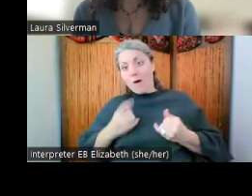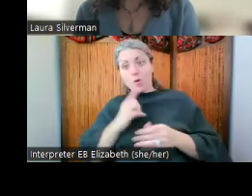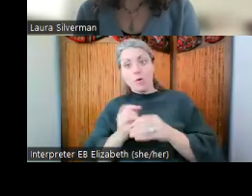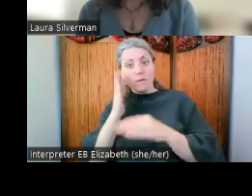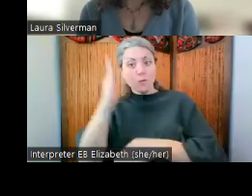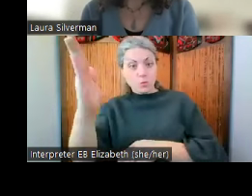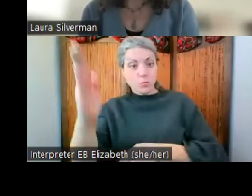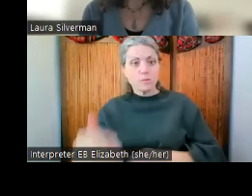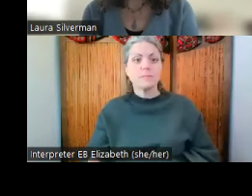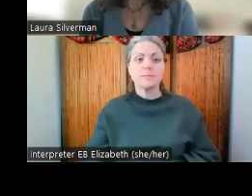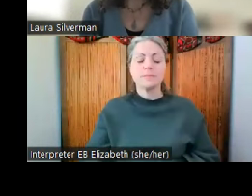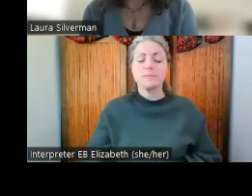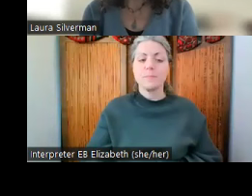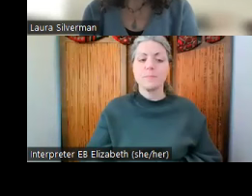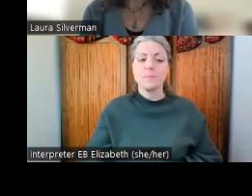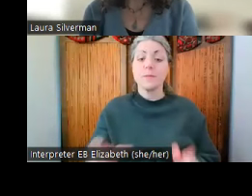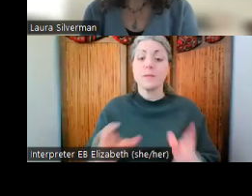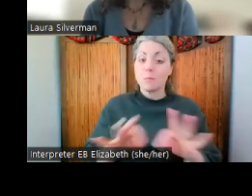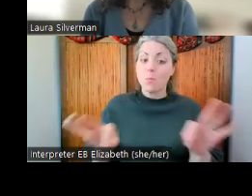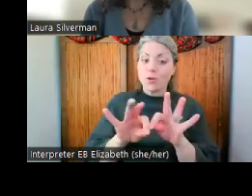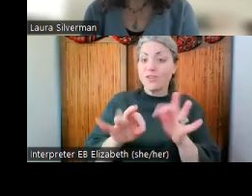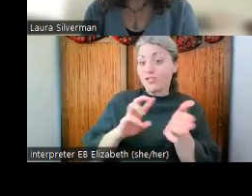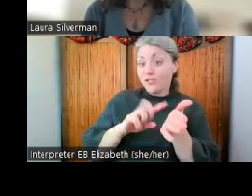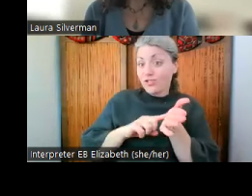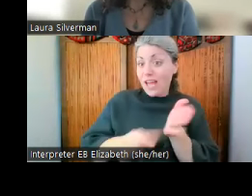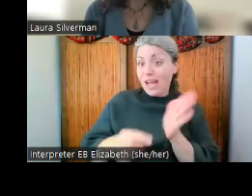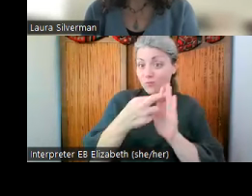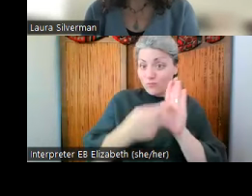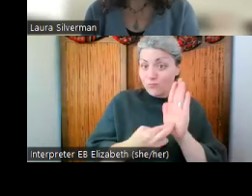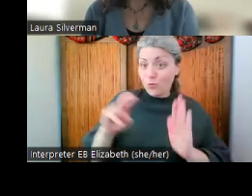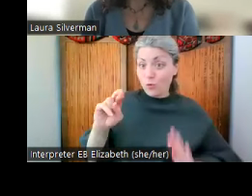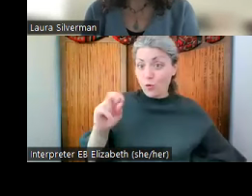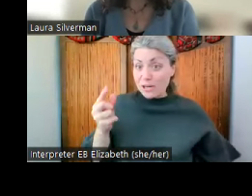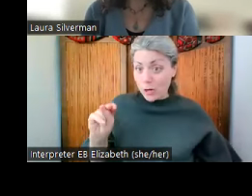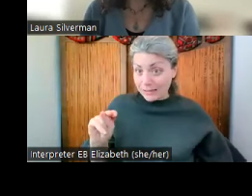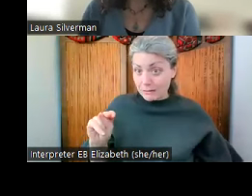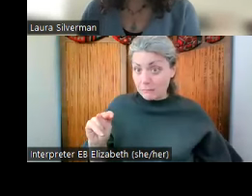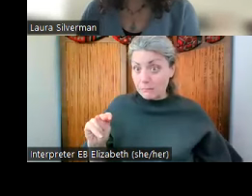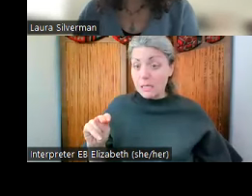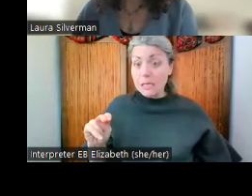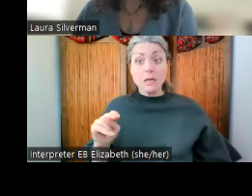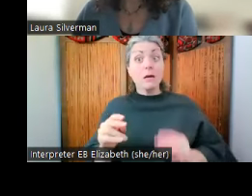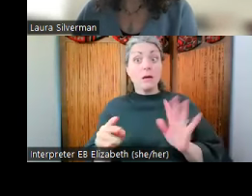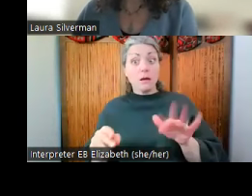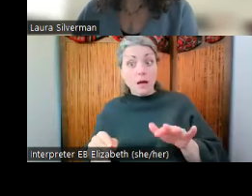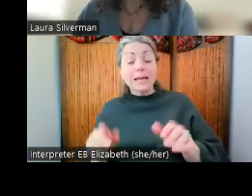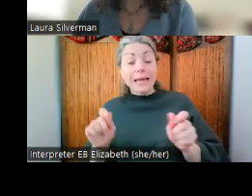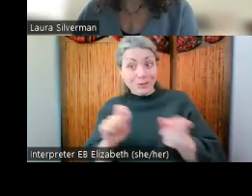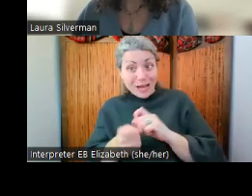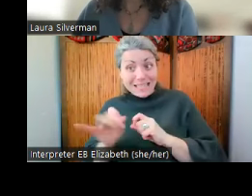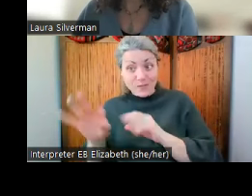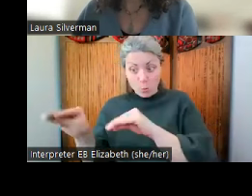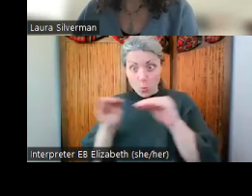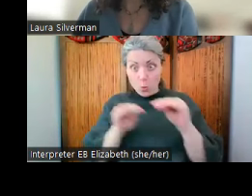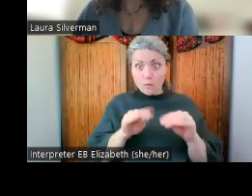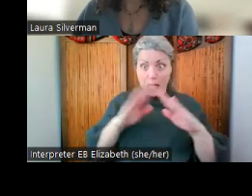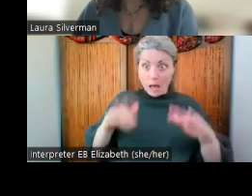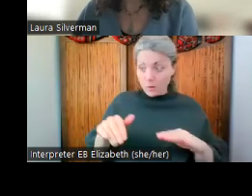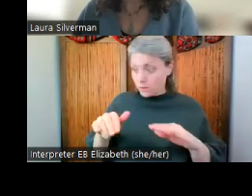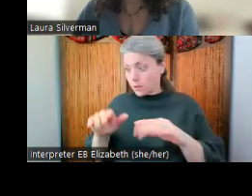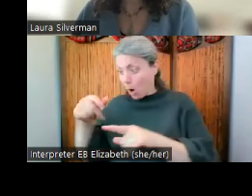to do things like check your registration and register to vote, especially if you've moved. Learn about things like